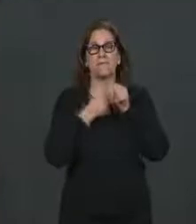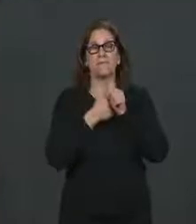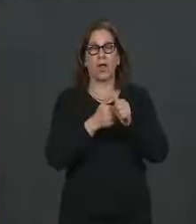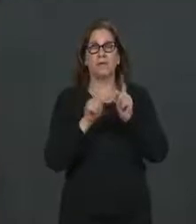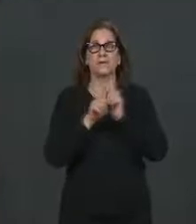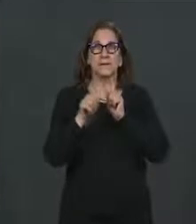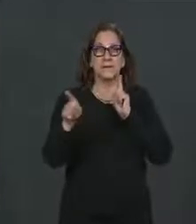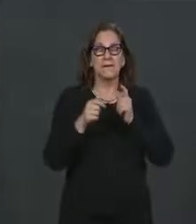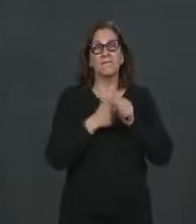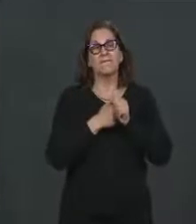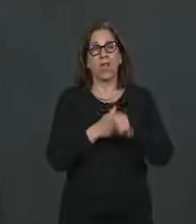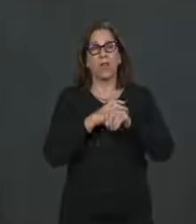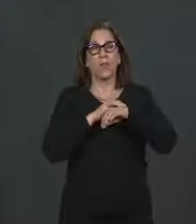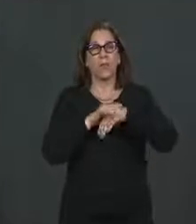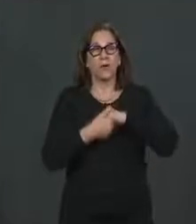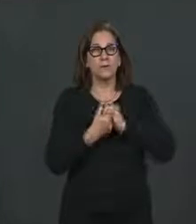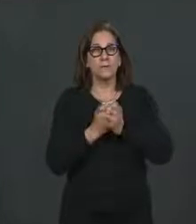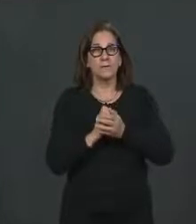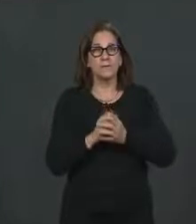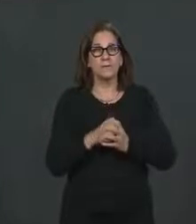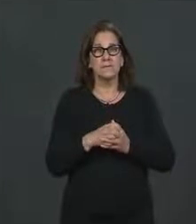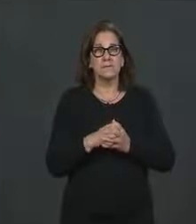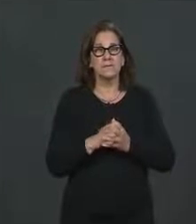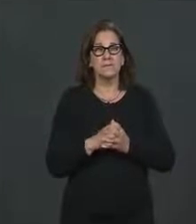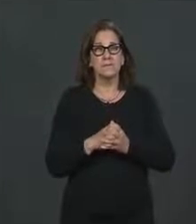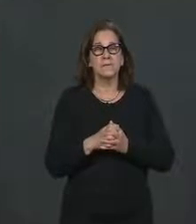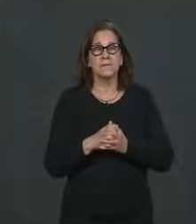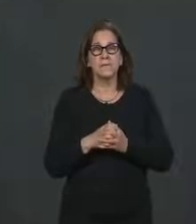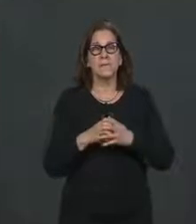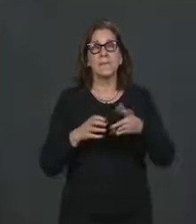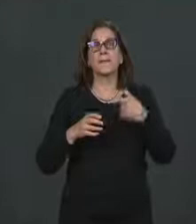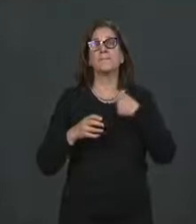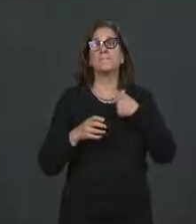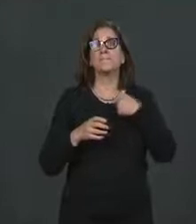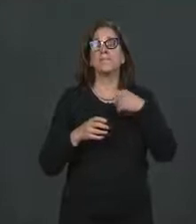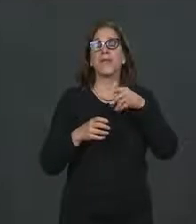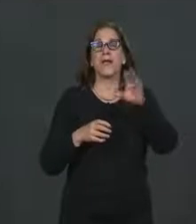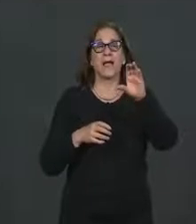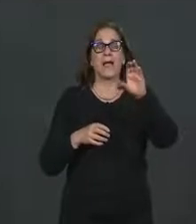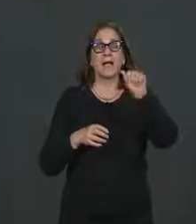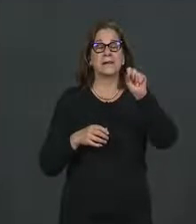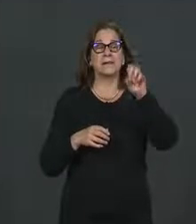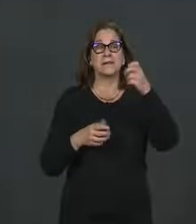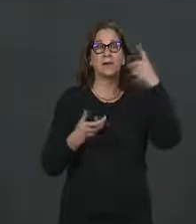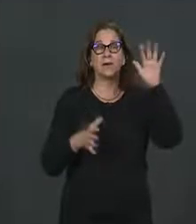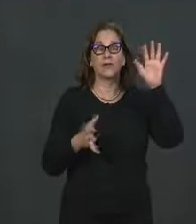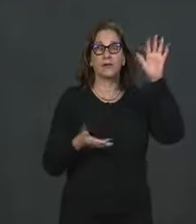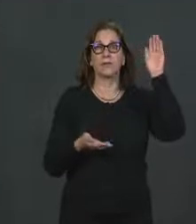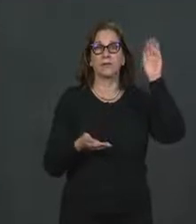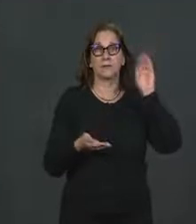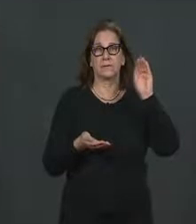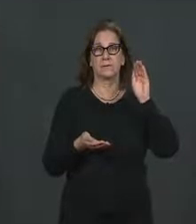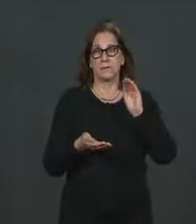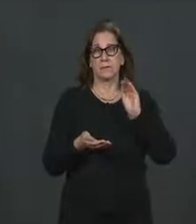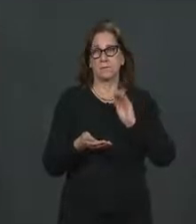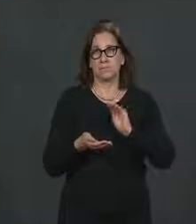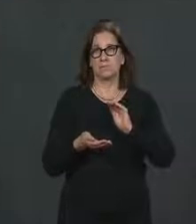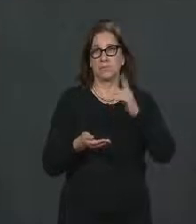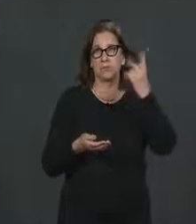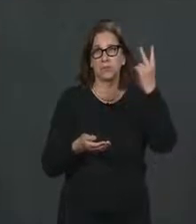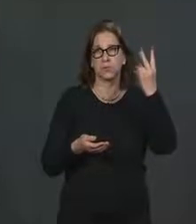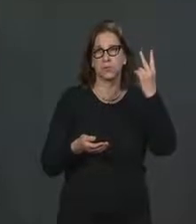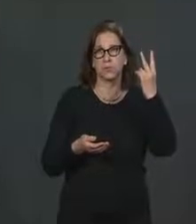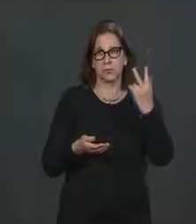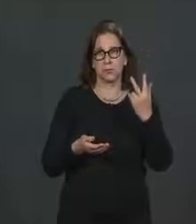office. Deaths have also fallen 2/3. But now cases are going back up. And in some states, deaths are as